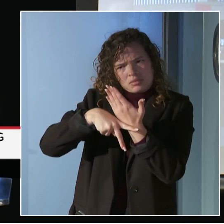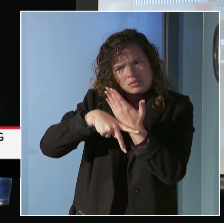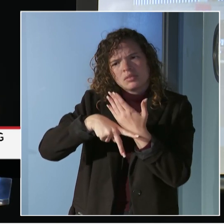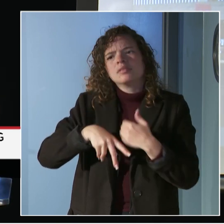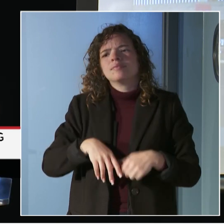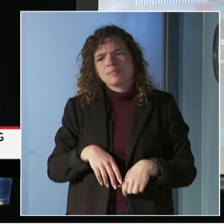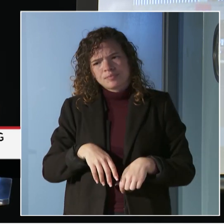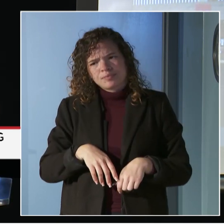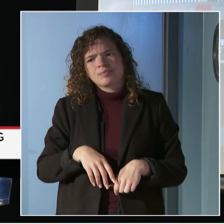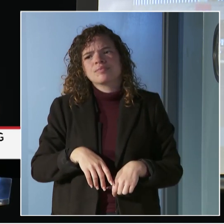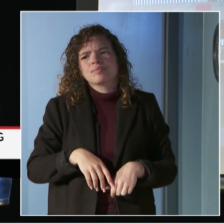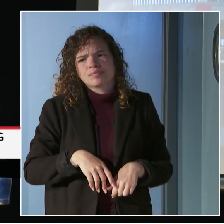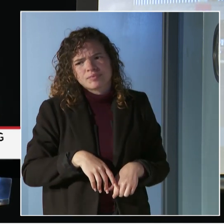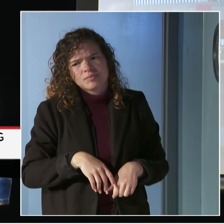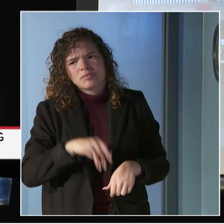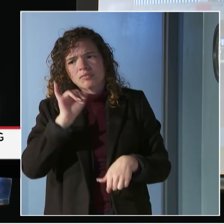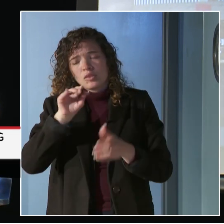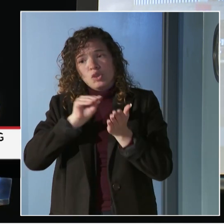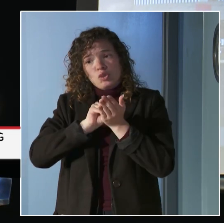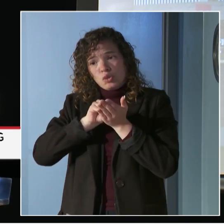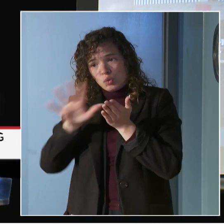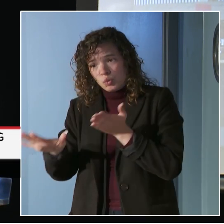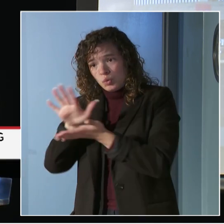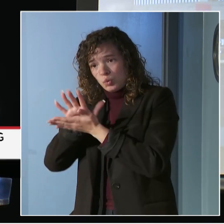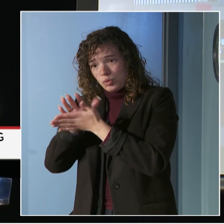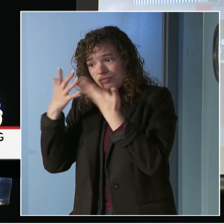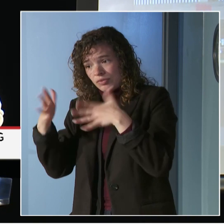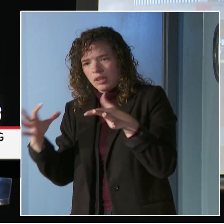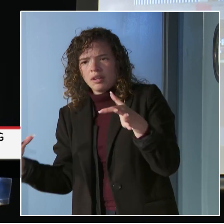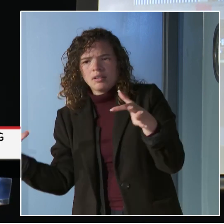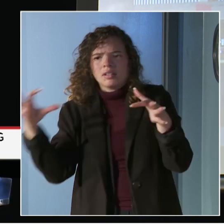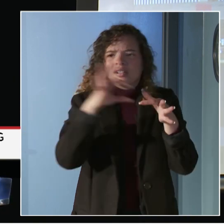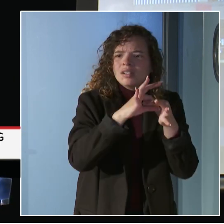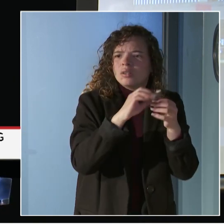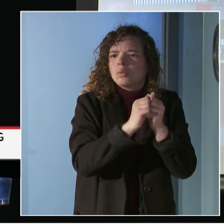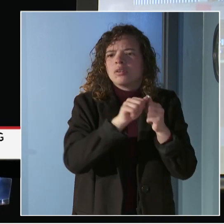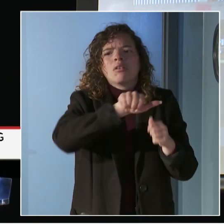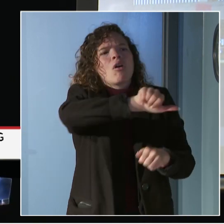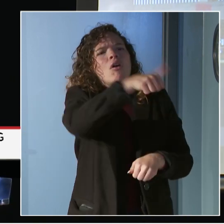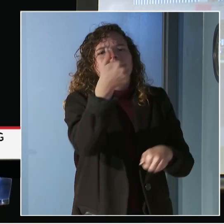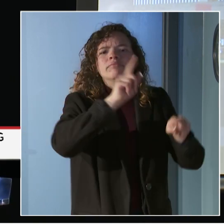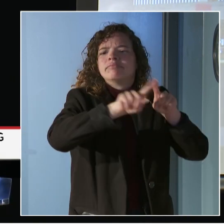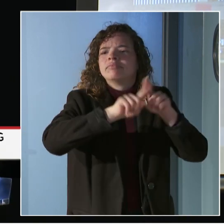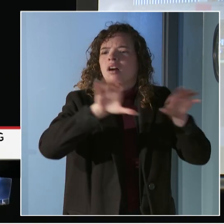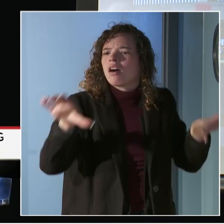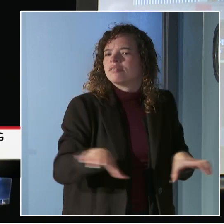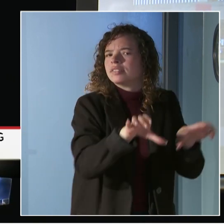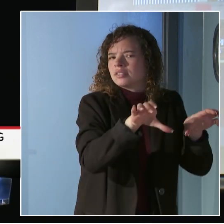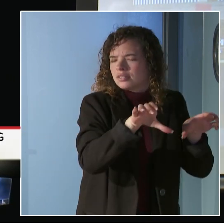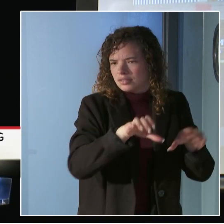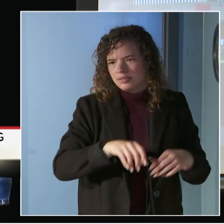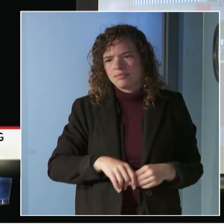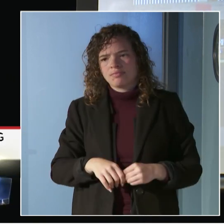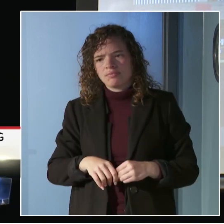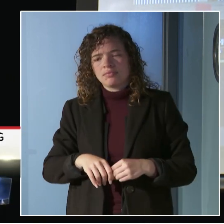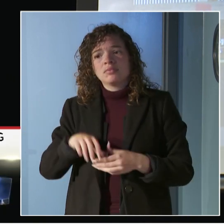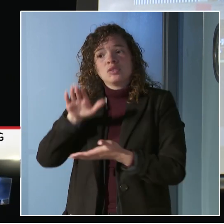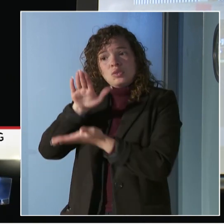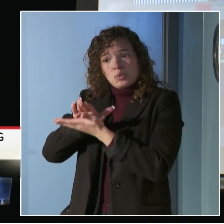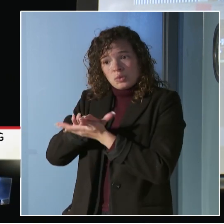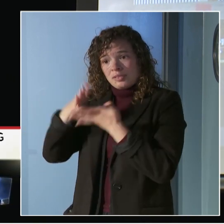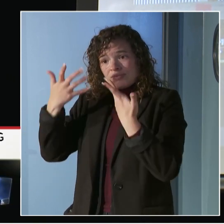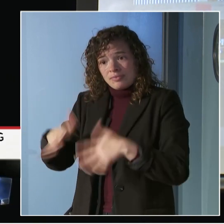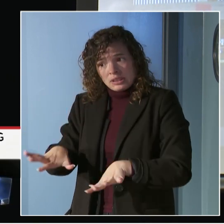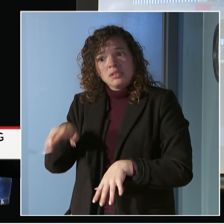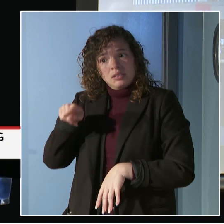activities outside of their regular school day. What we know is out of school time is an increasingly important set